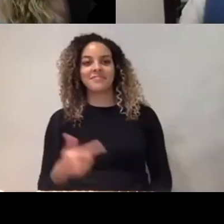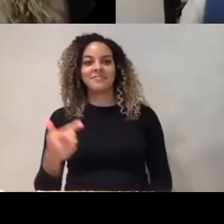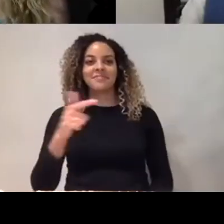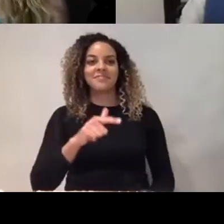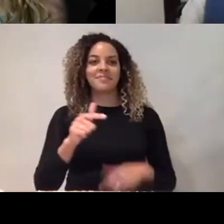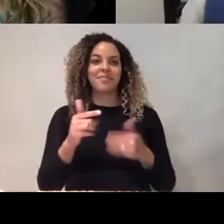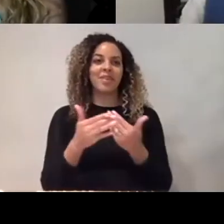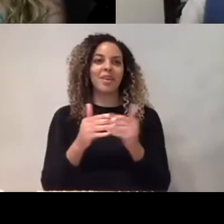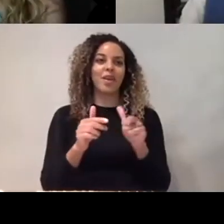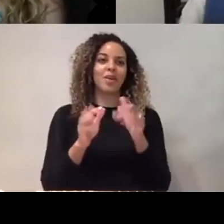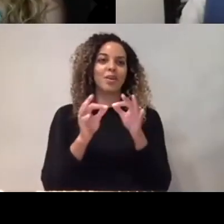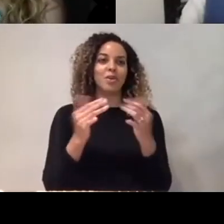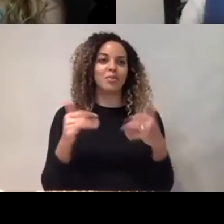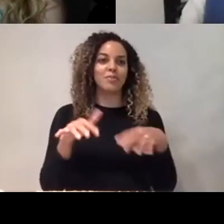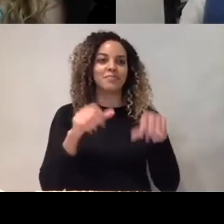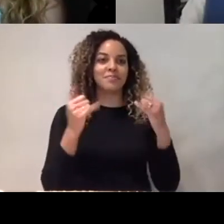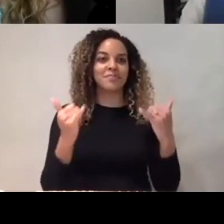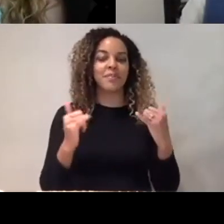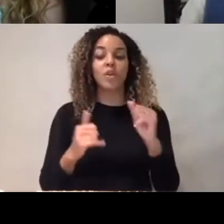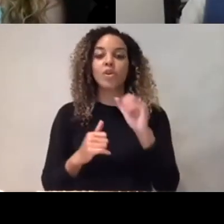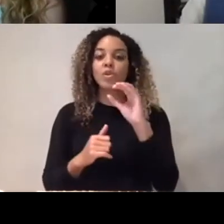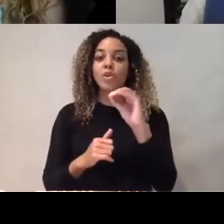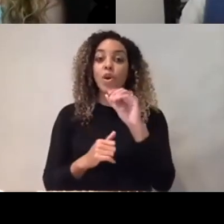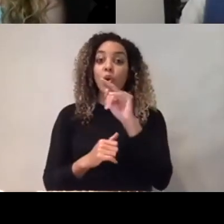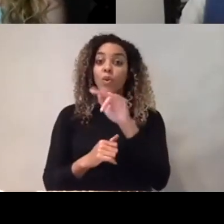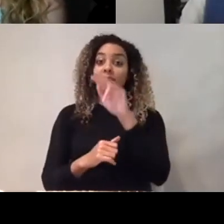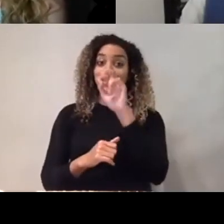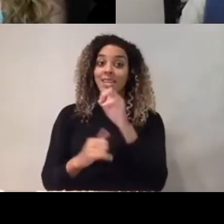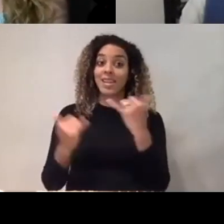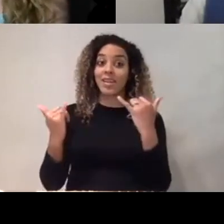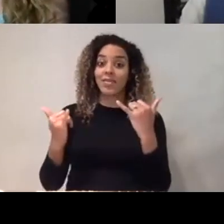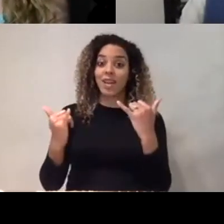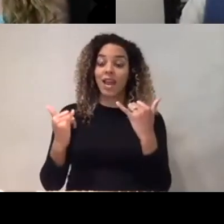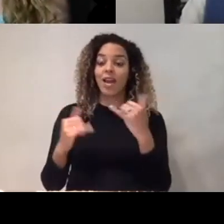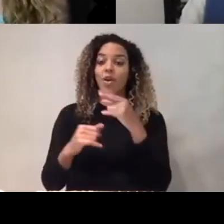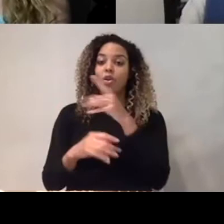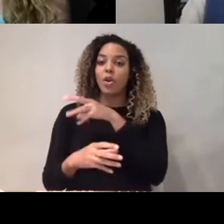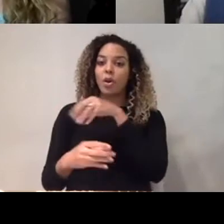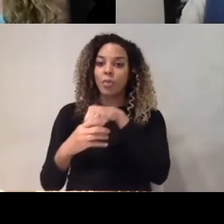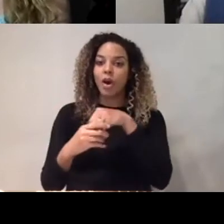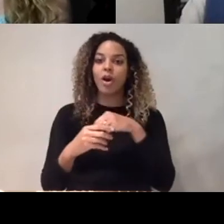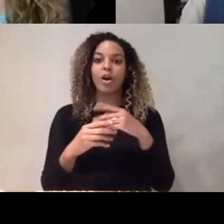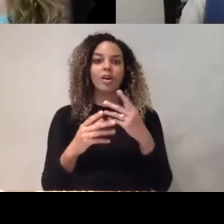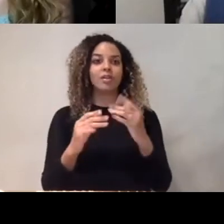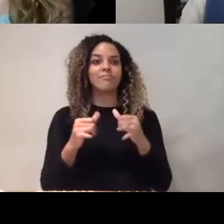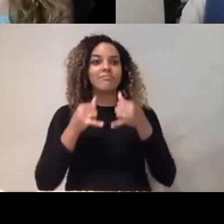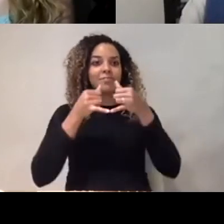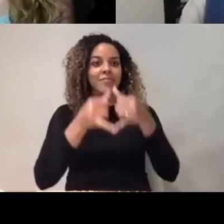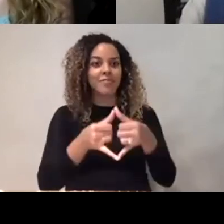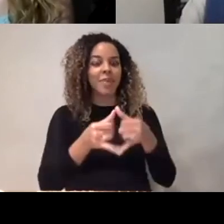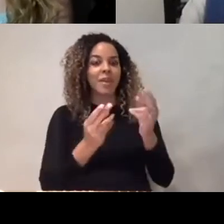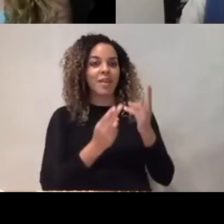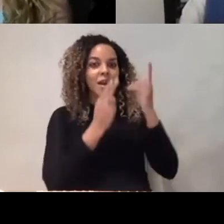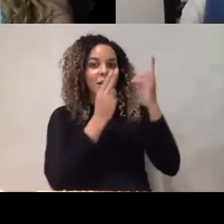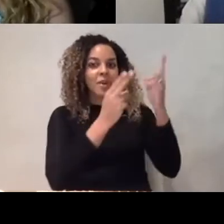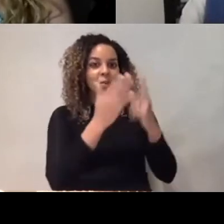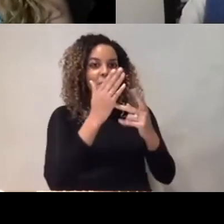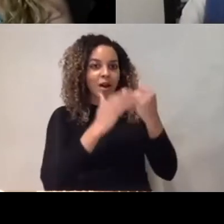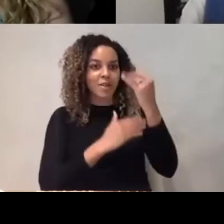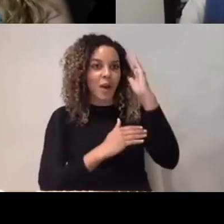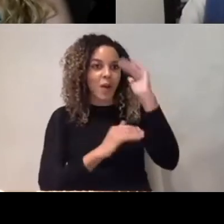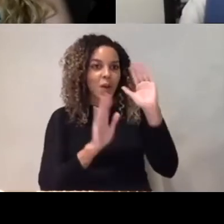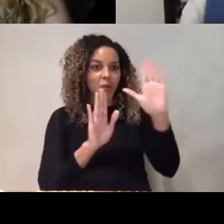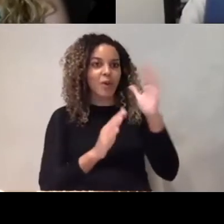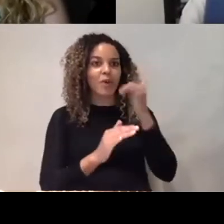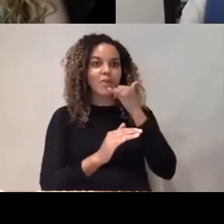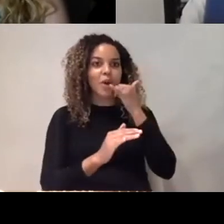no, thank you. So Steve, now that you're a part of an Emmy-nominated project, I hope that your phone is ringing off the